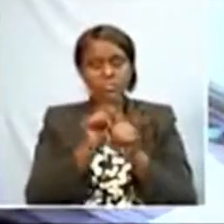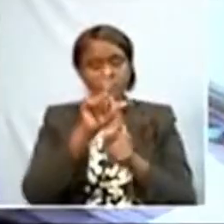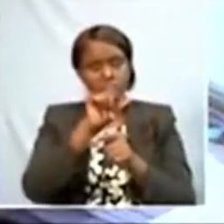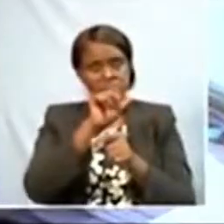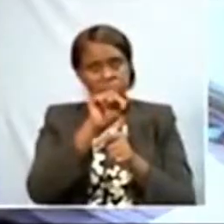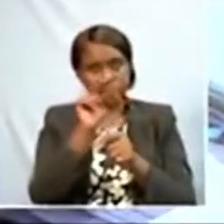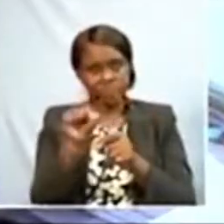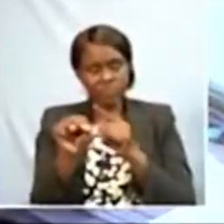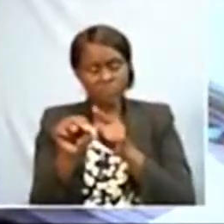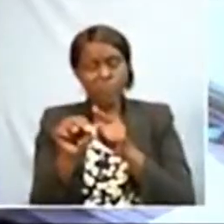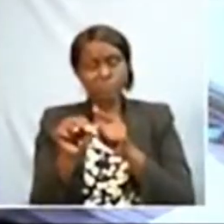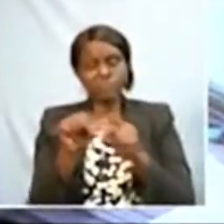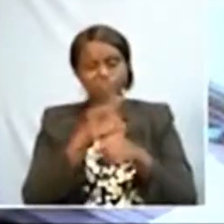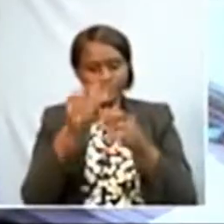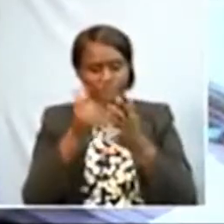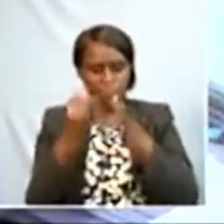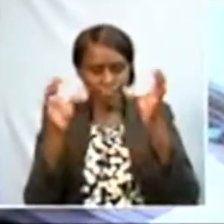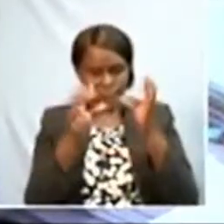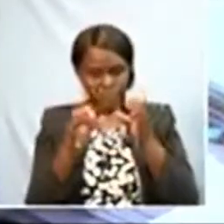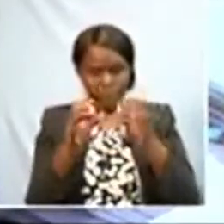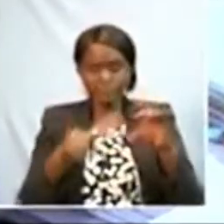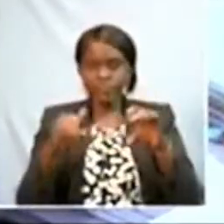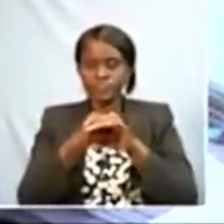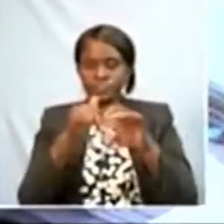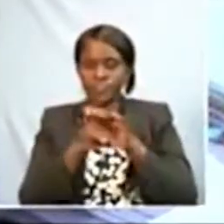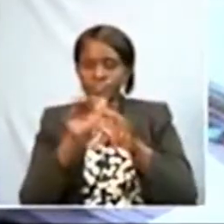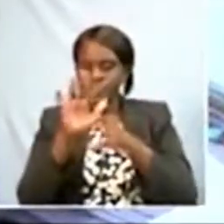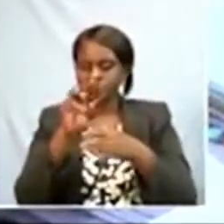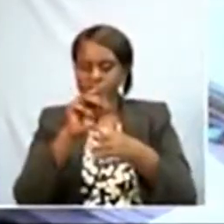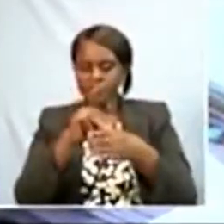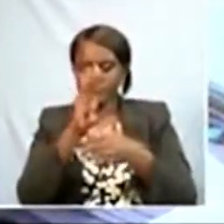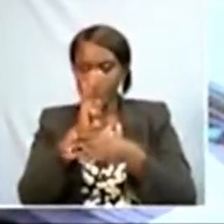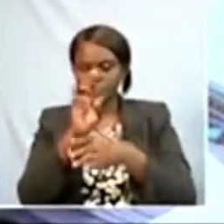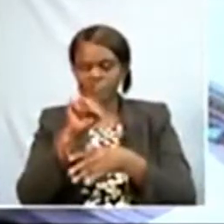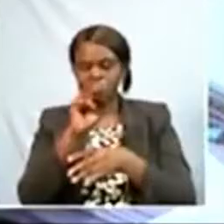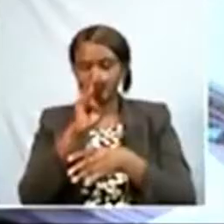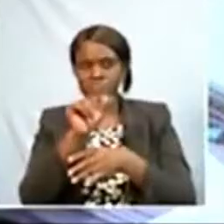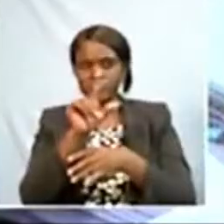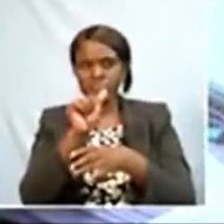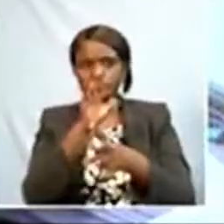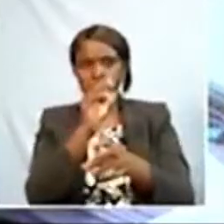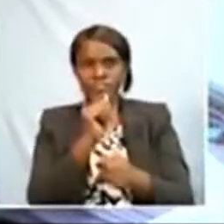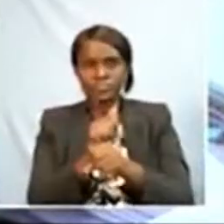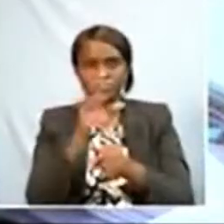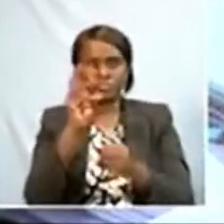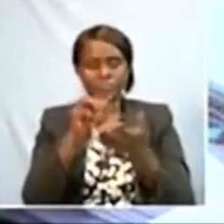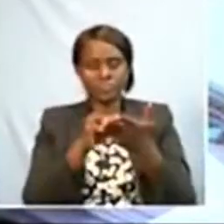7th, 2022, all councils, including MBALA, received